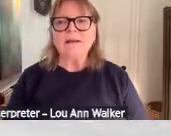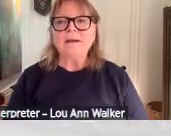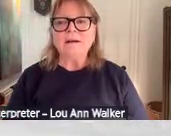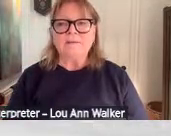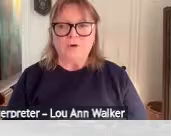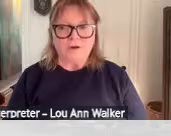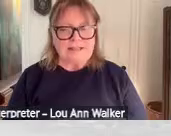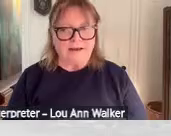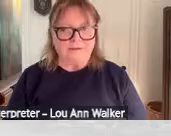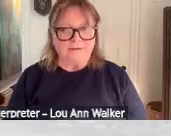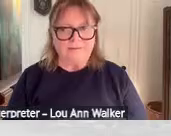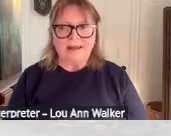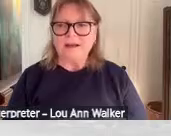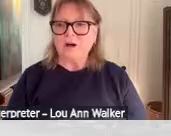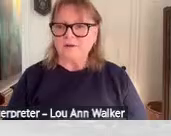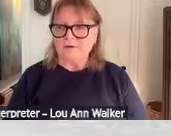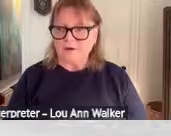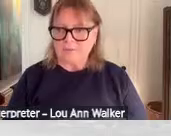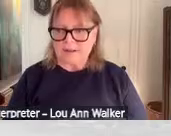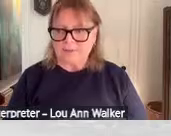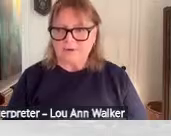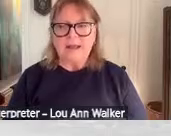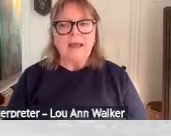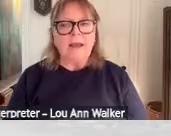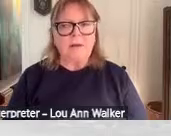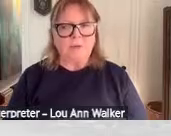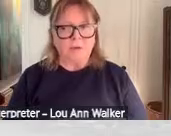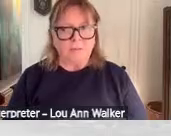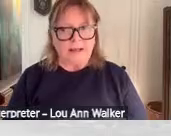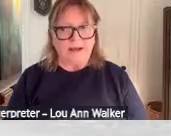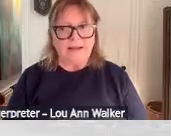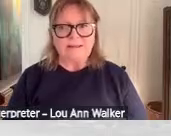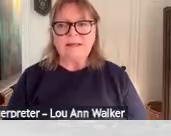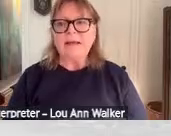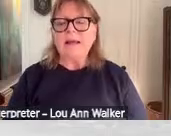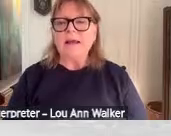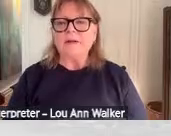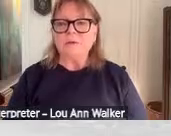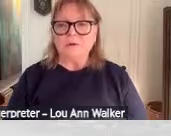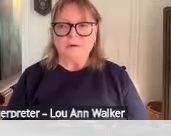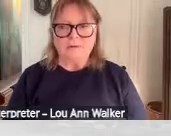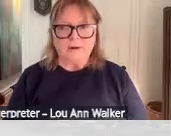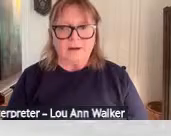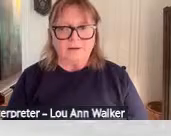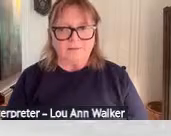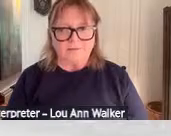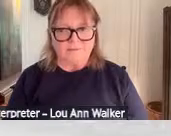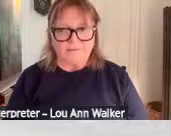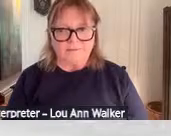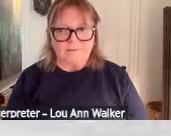Discretionary for deaf and hard of hearing people and people who are blind and who are